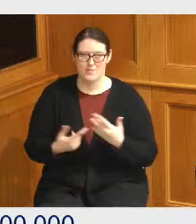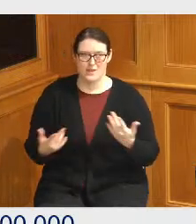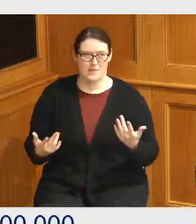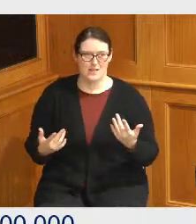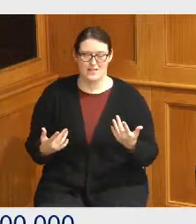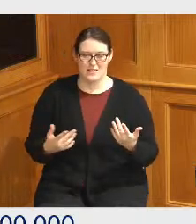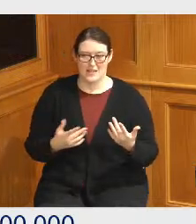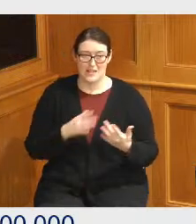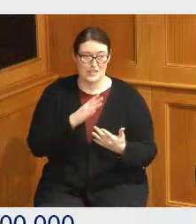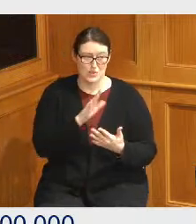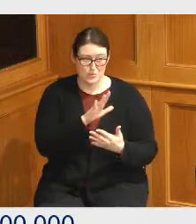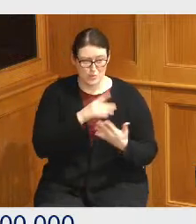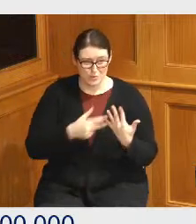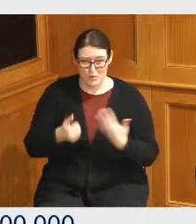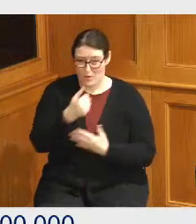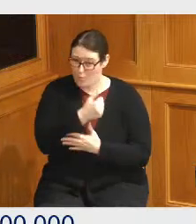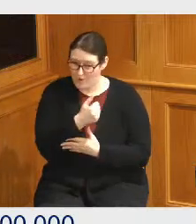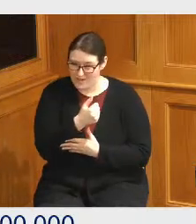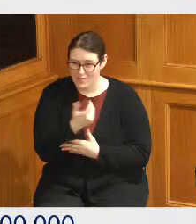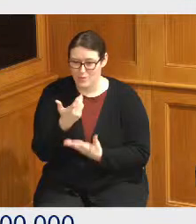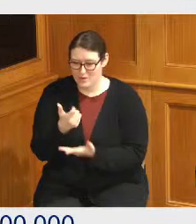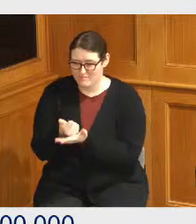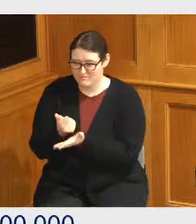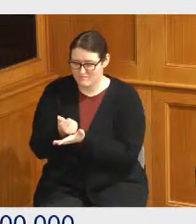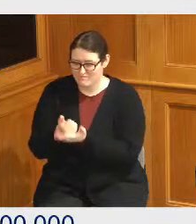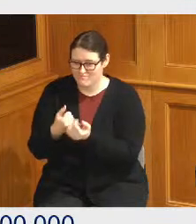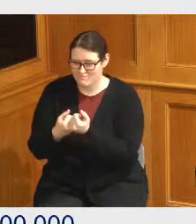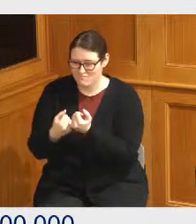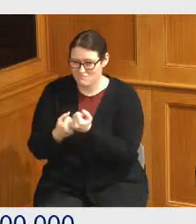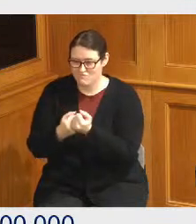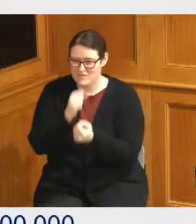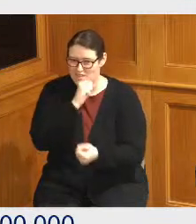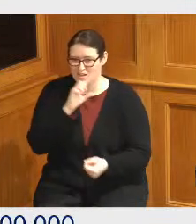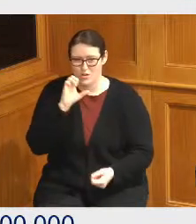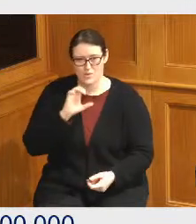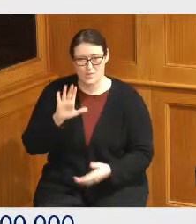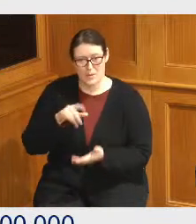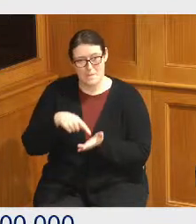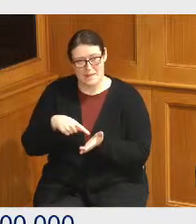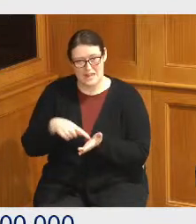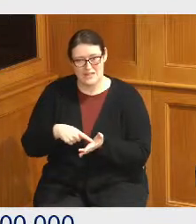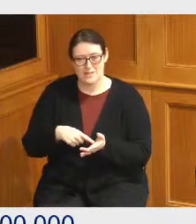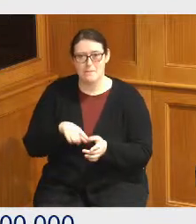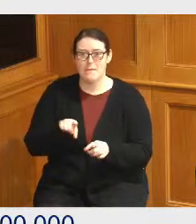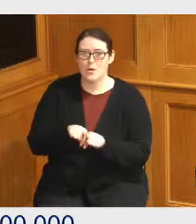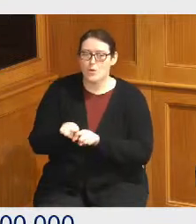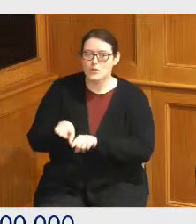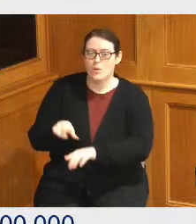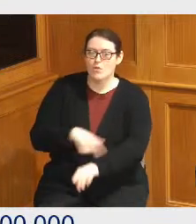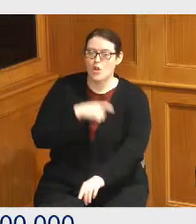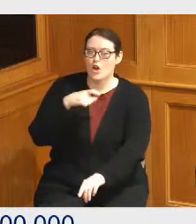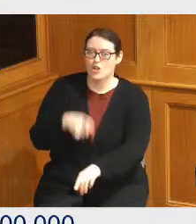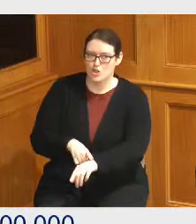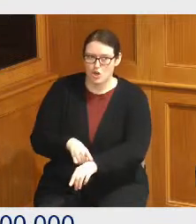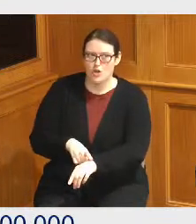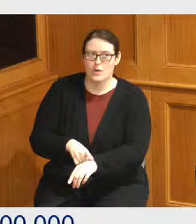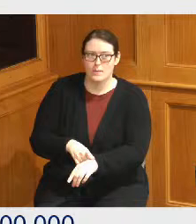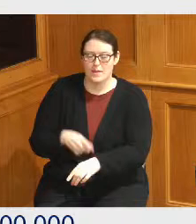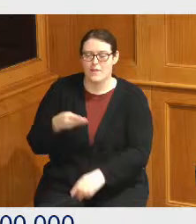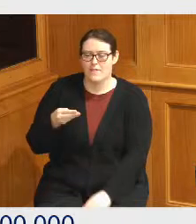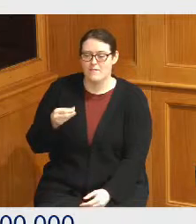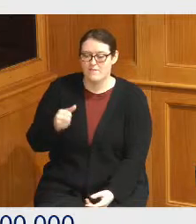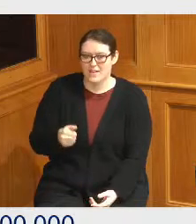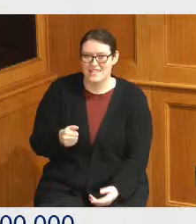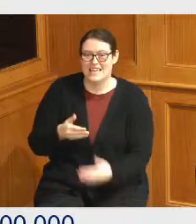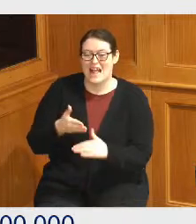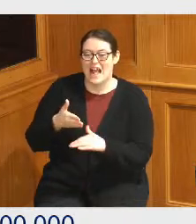to be a board priority to continue to assist seniors with their utility bills, but it also has longer-term sustainable funding beyond ARPA